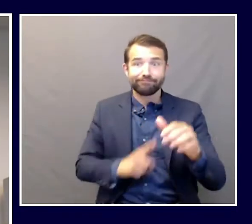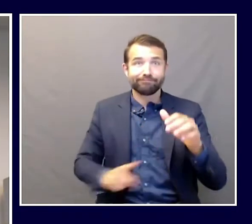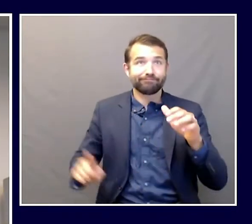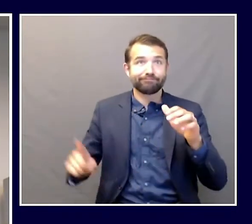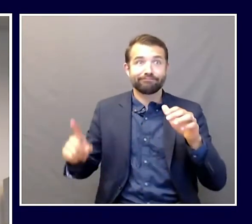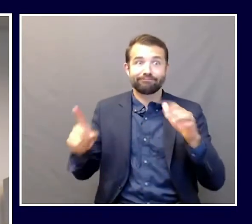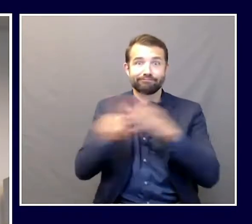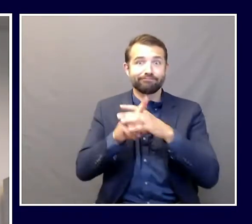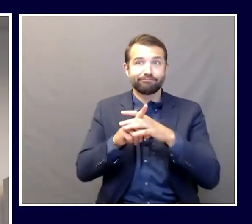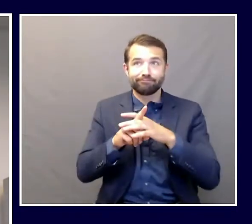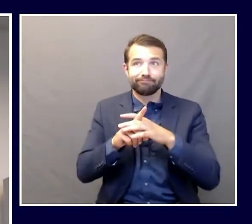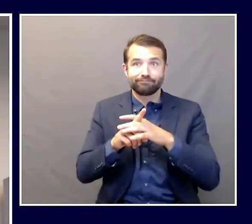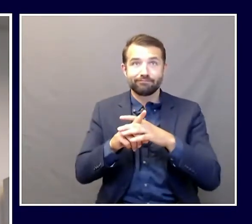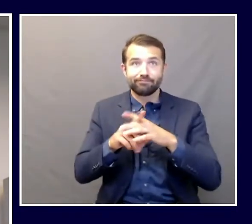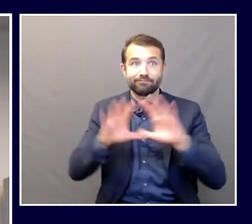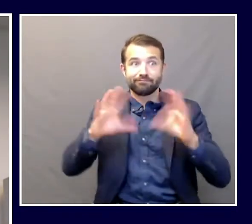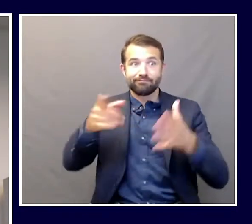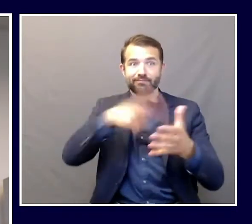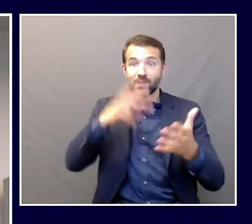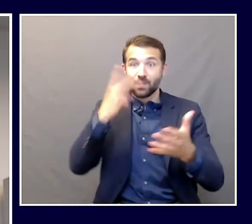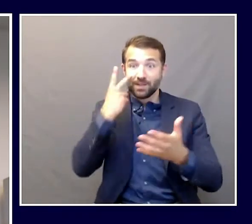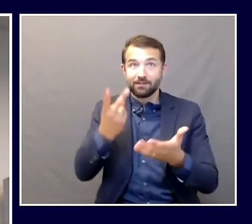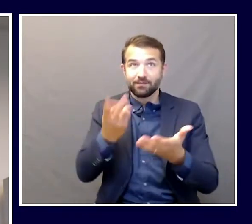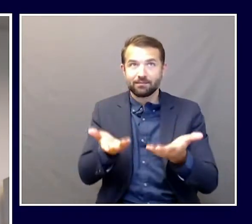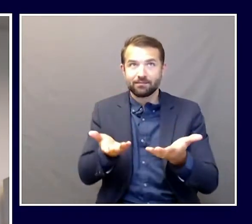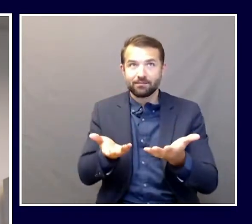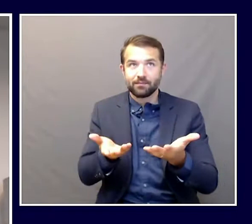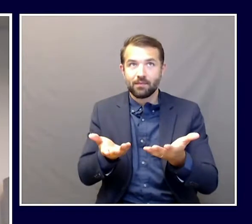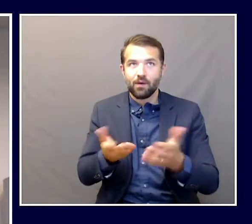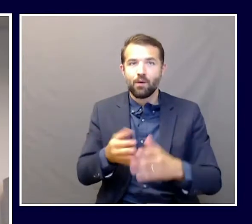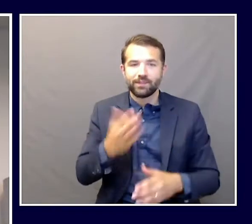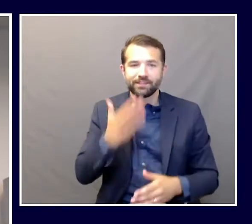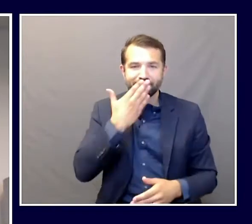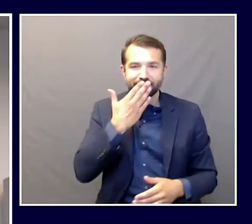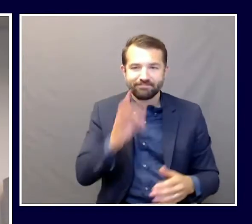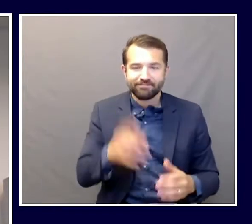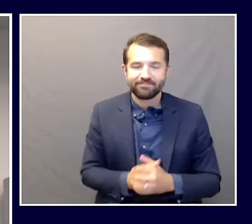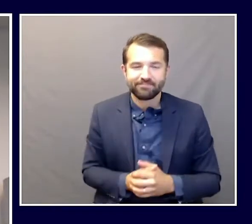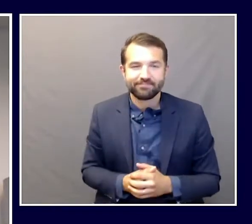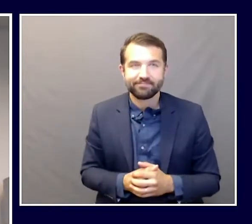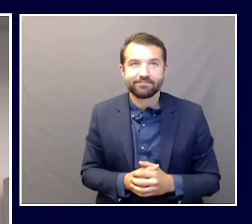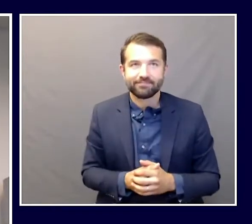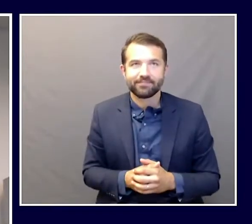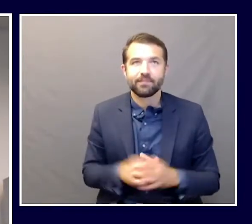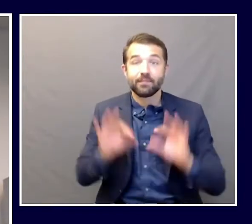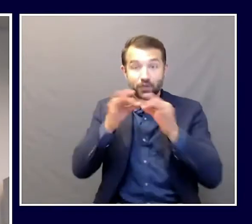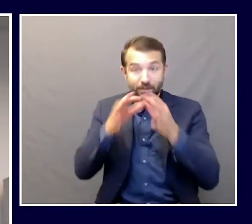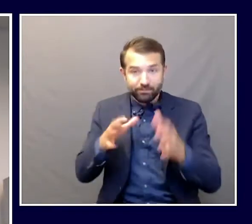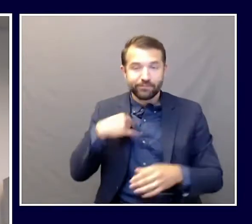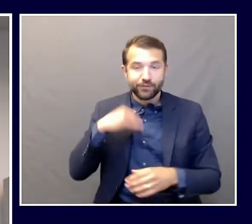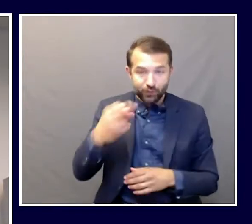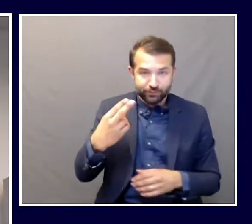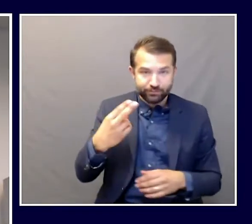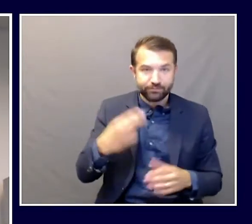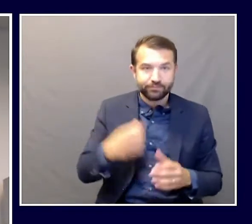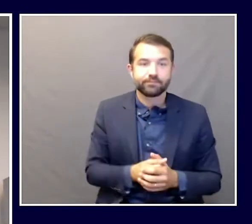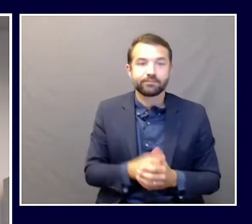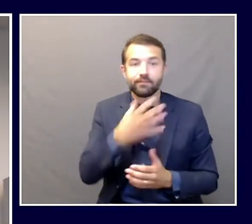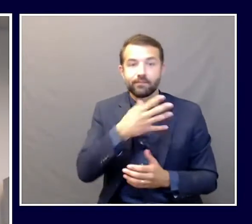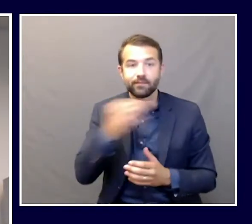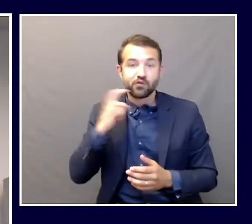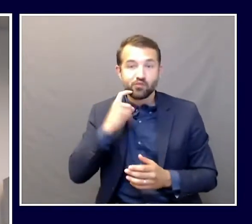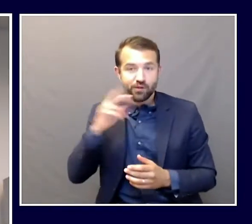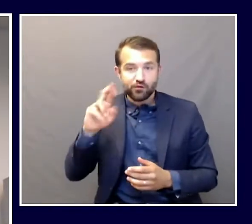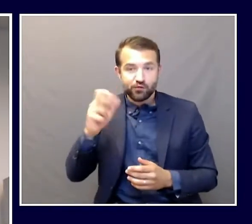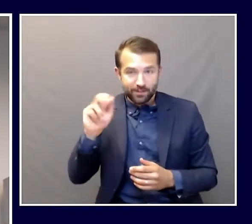on the screen right next to me, and that's our group of interpreters. Josh and his counterpart, Dr. Thibodeau, have been